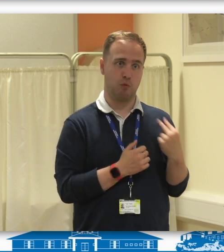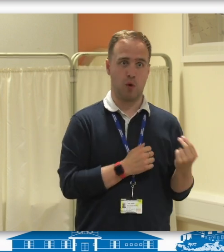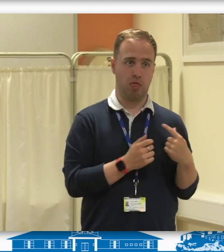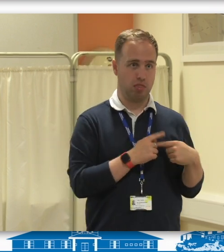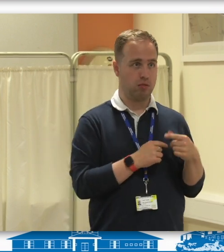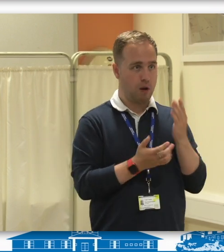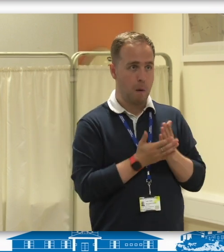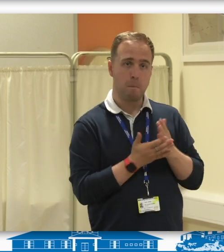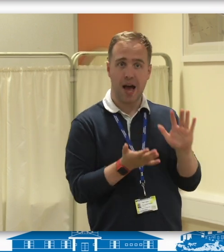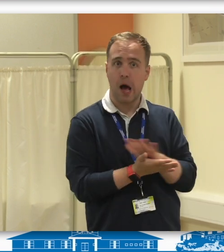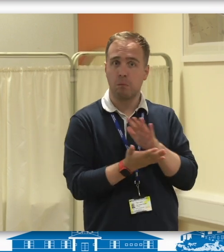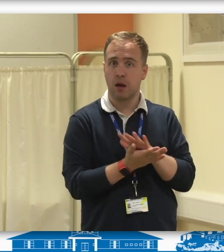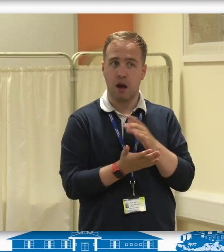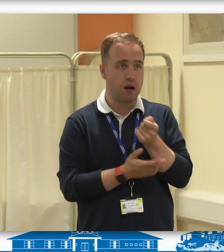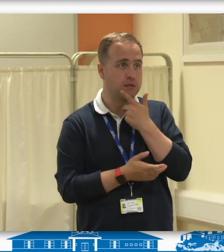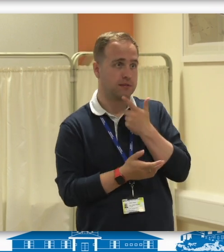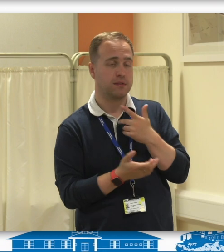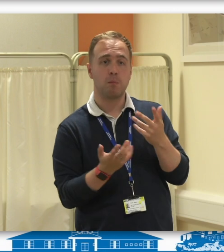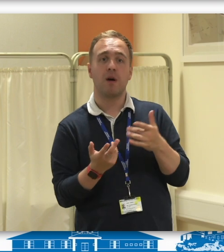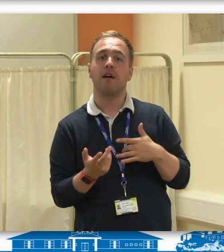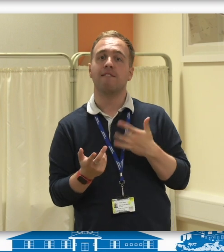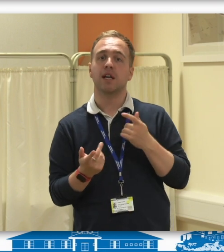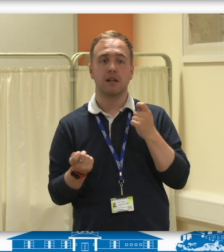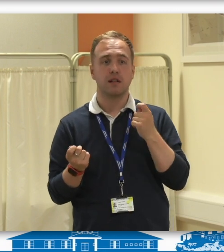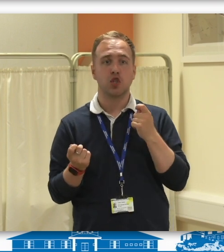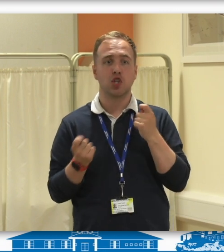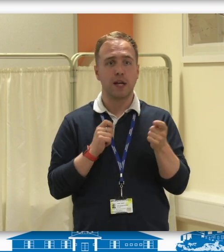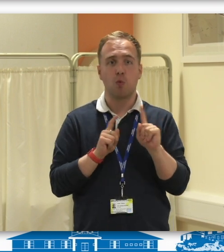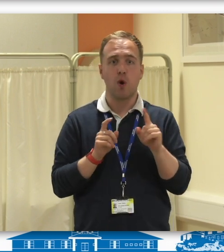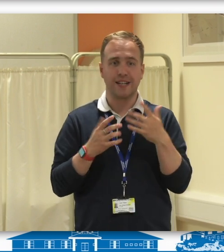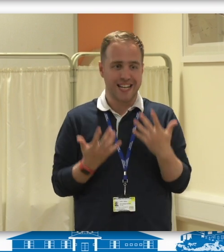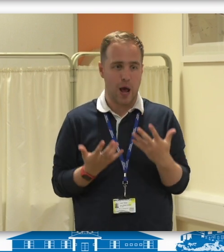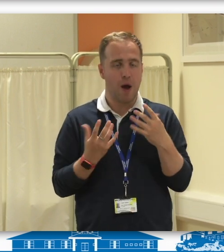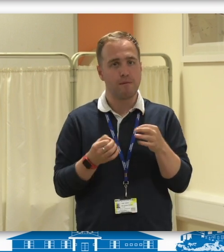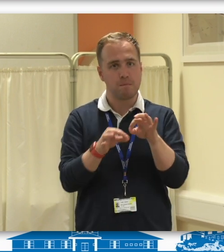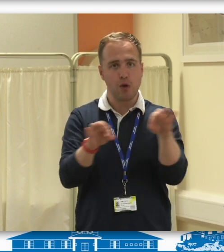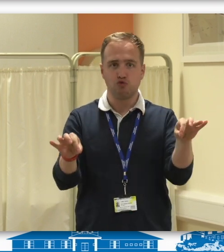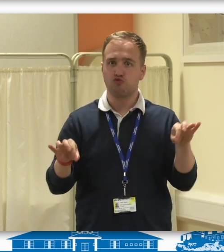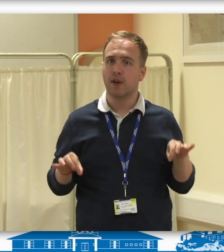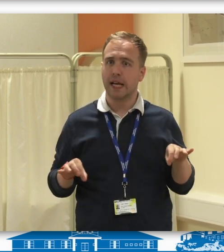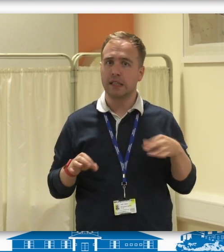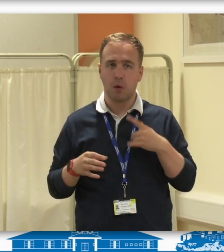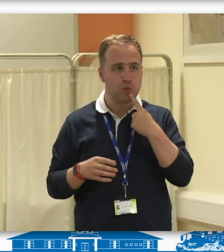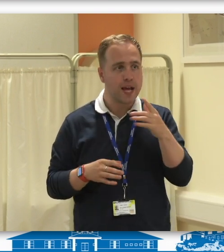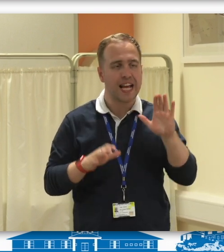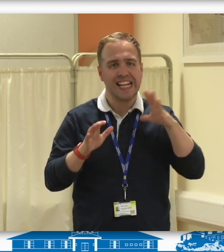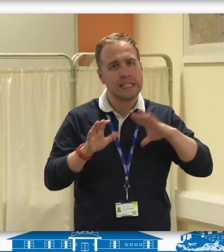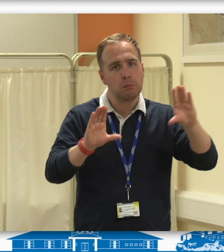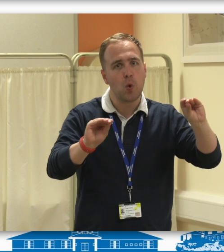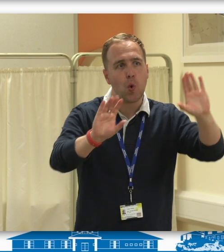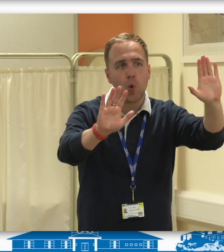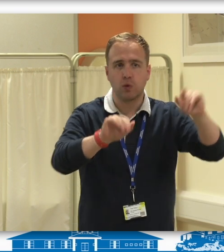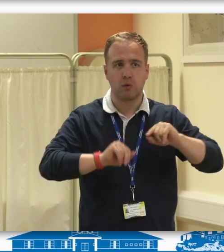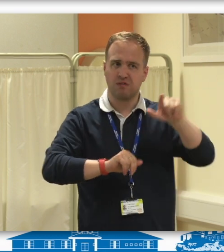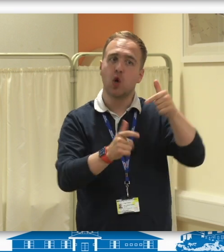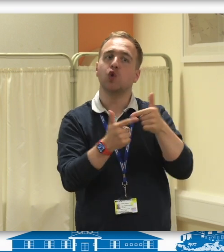happier. One of the biggest shifts for me is that I have boundaries. I don't feel guilty for saying I need to pause or this will burn me